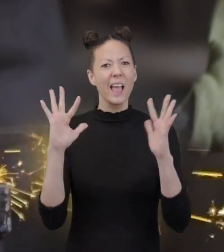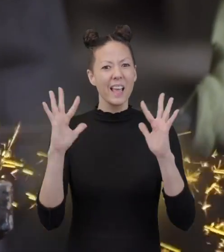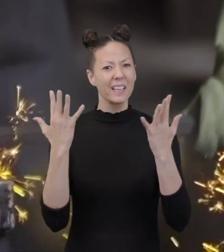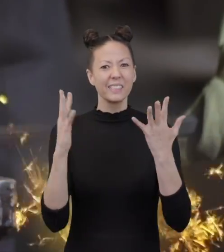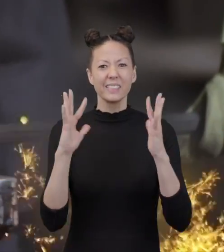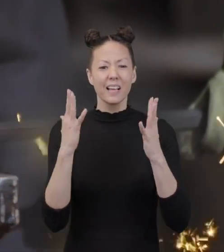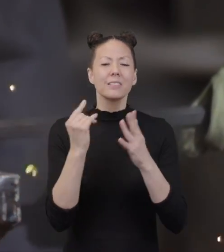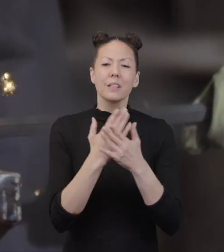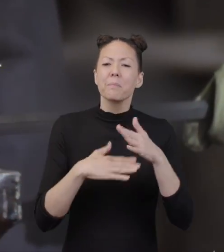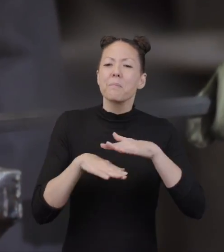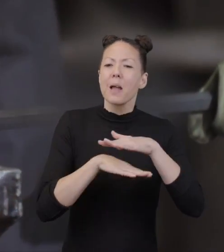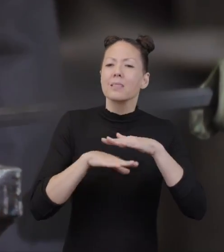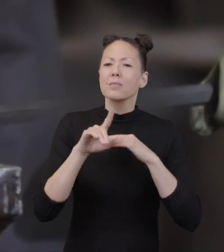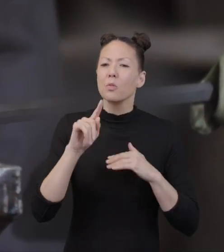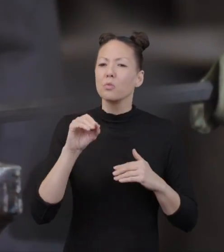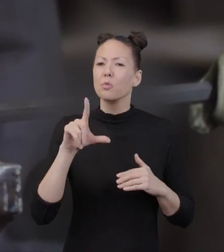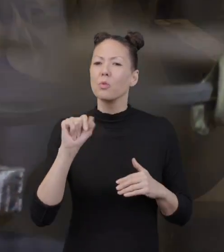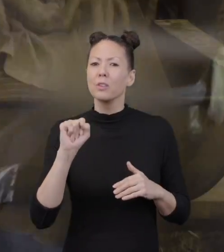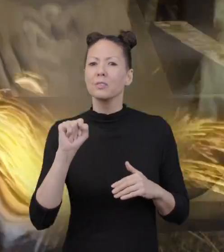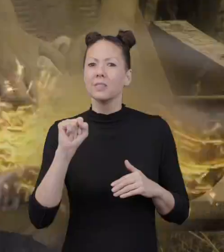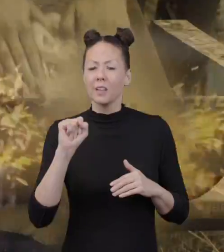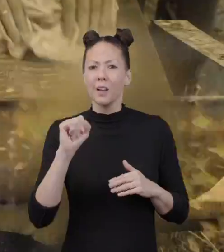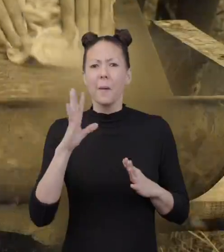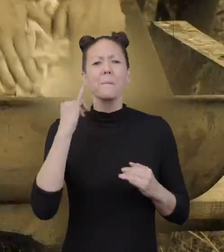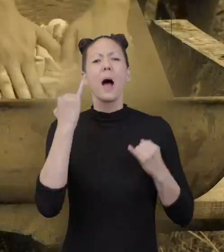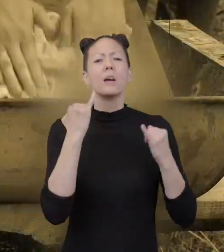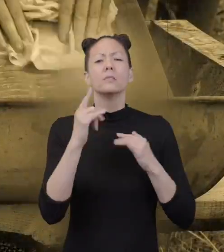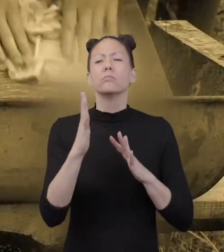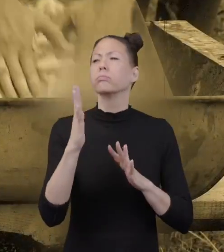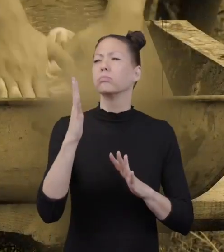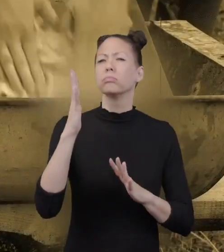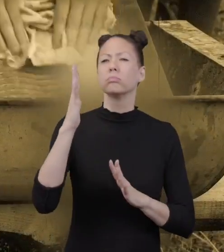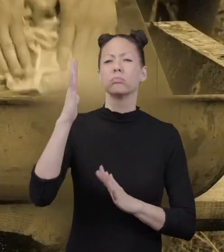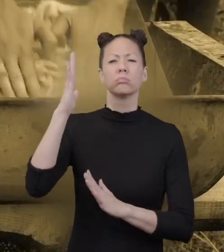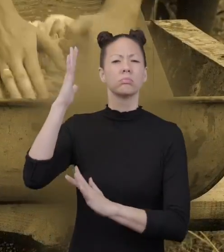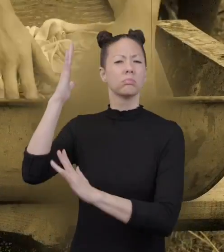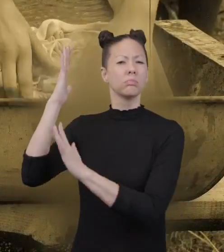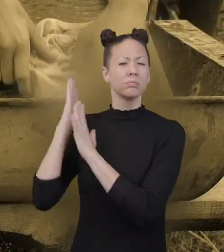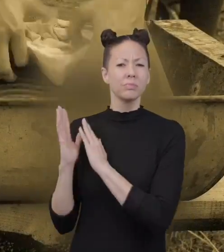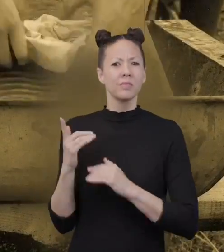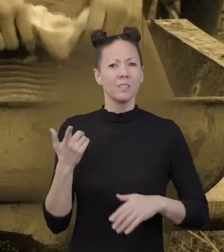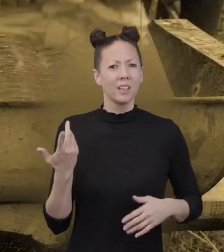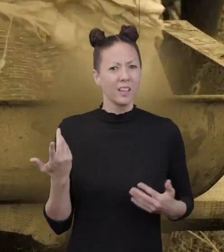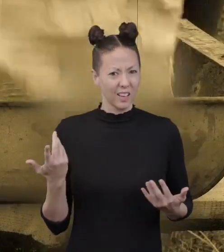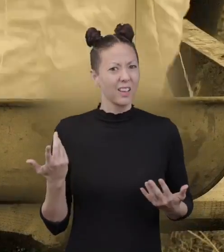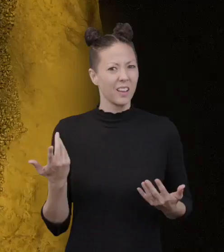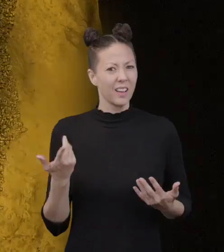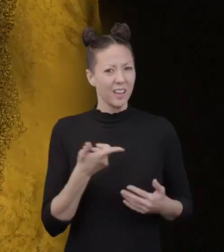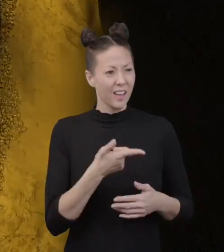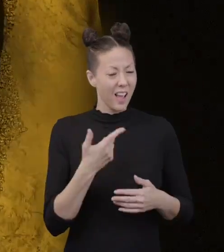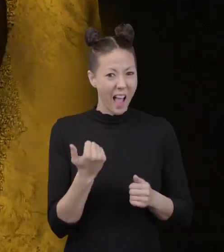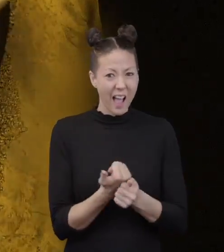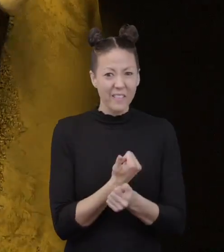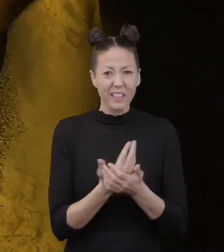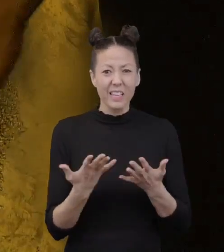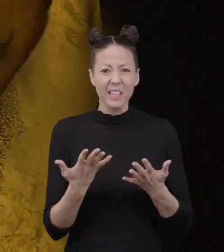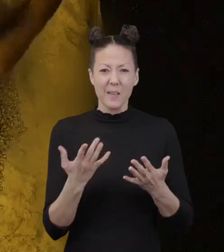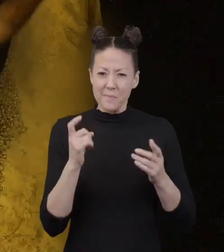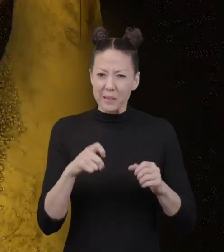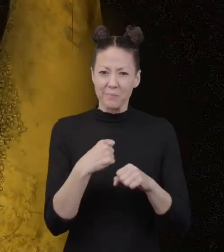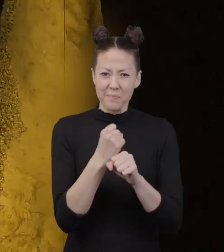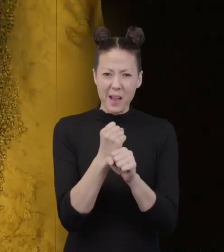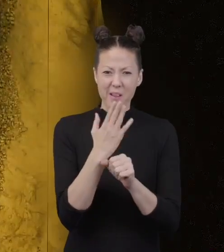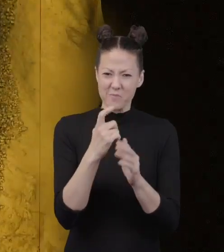hands and maybe some basic tools. Imagine living a long, long time ago, when everything had to be made